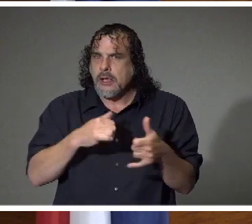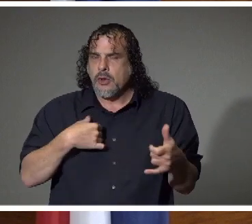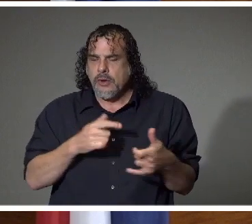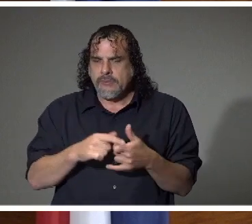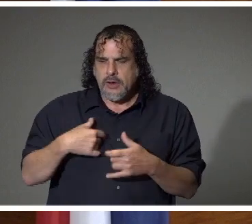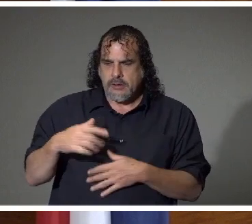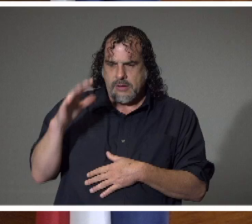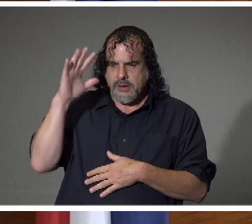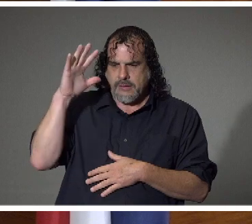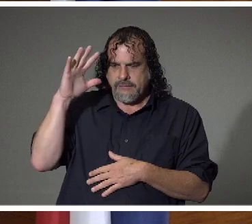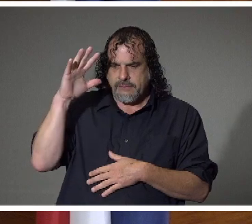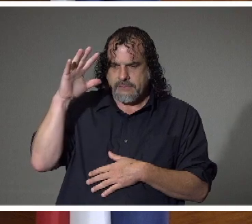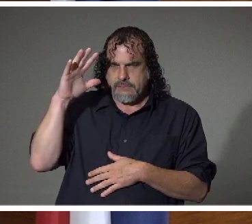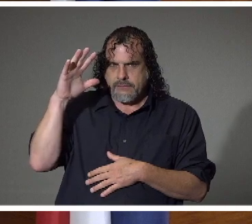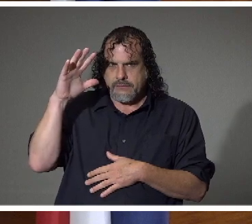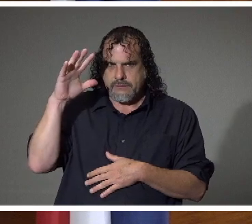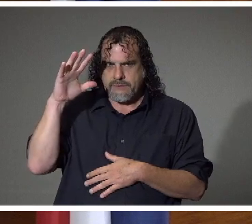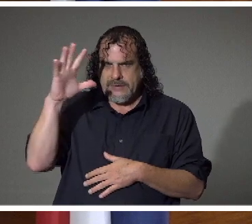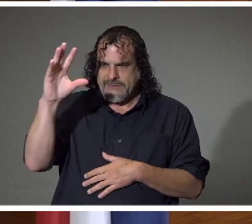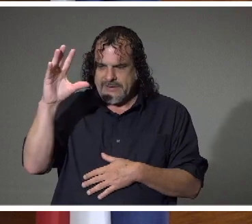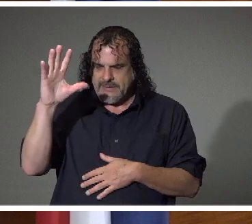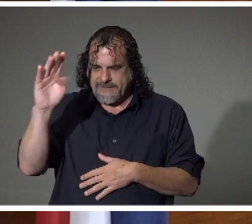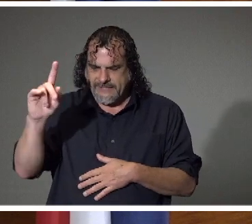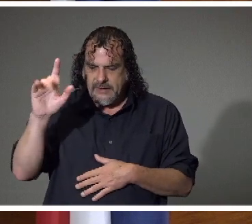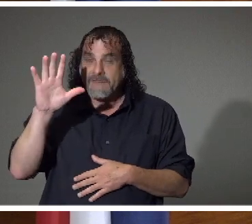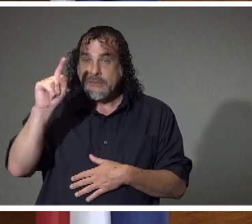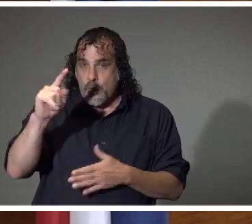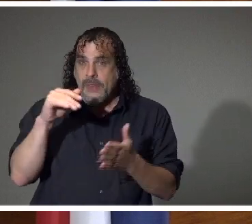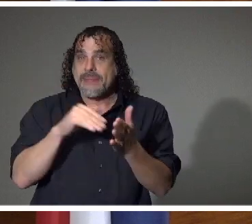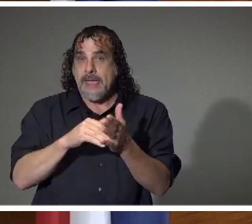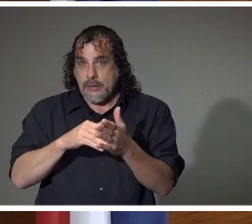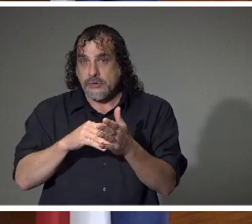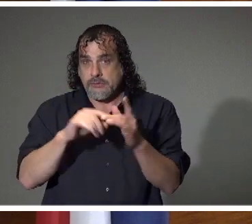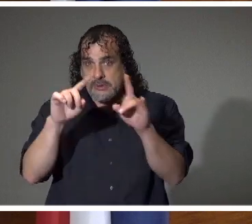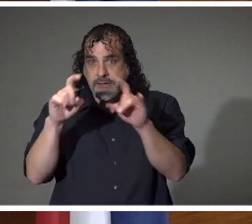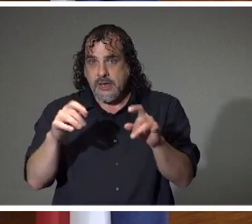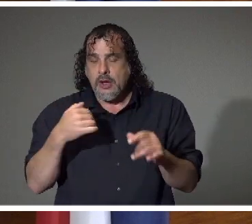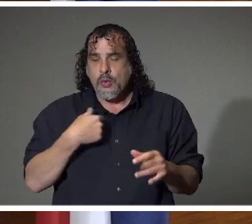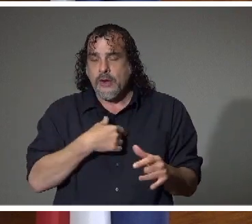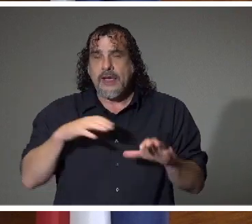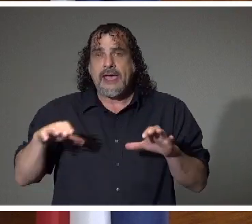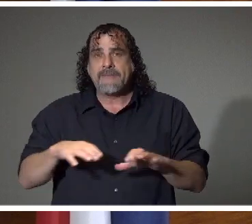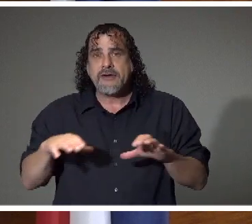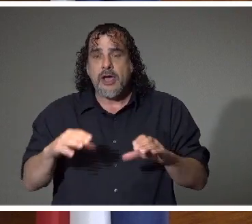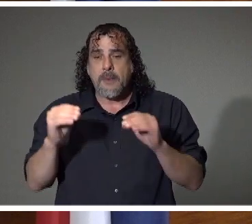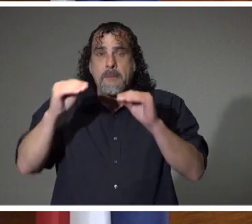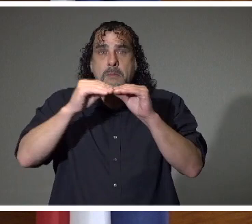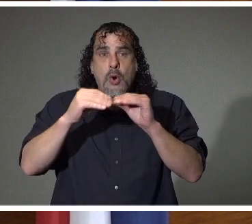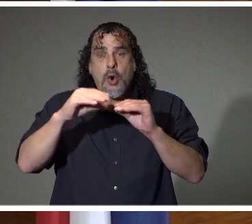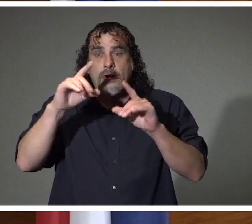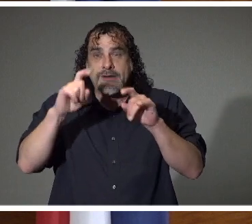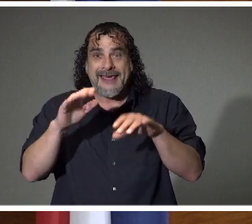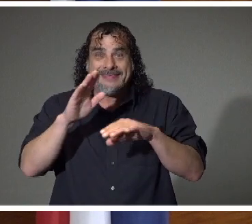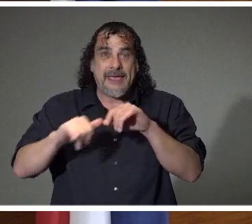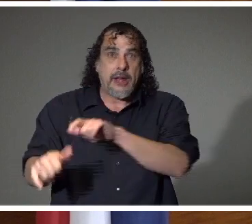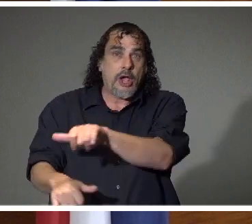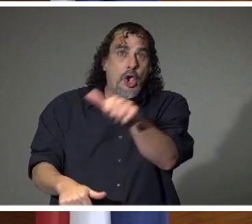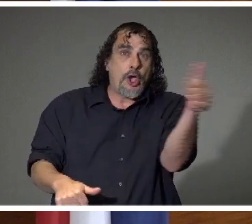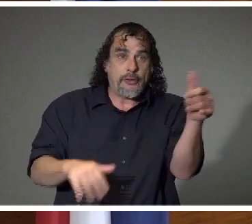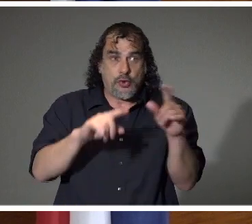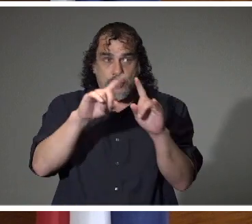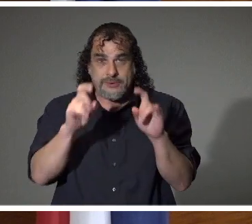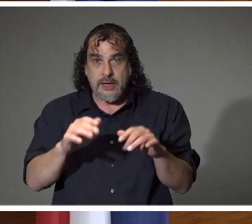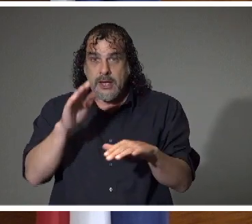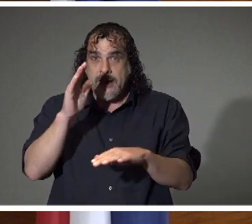51,000 tests, which what that means is that we have done more testing than almost any other state that has not